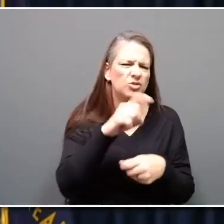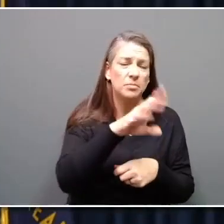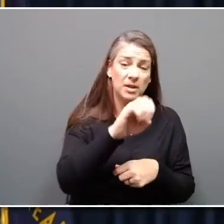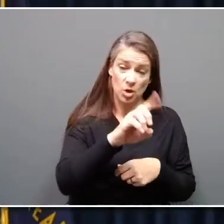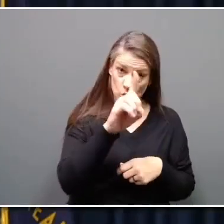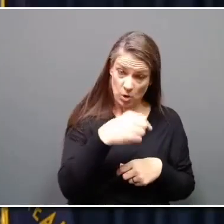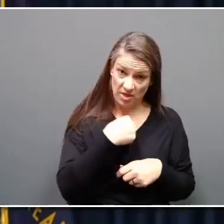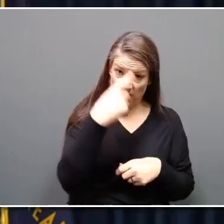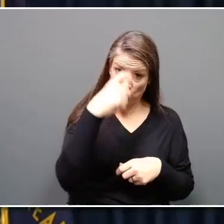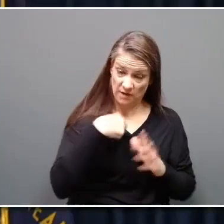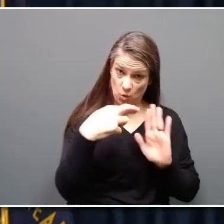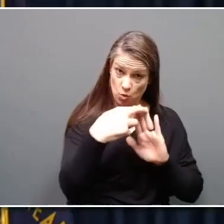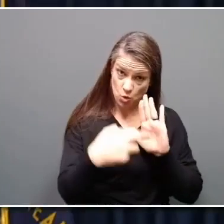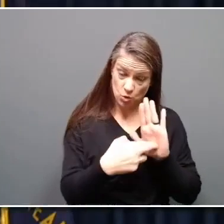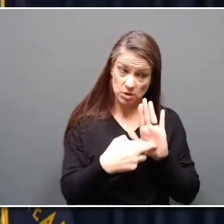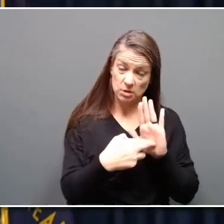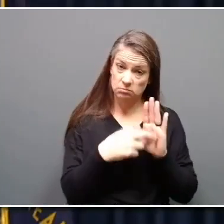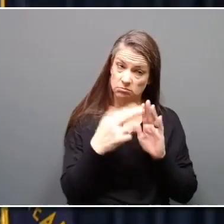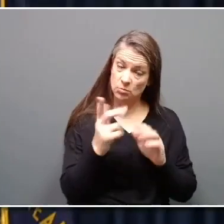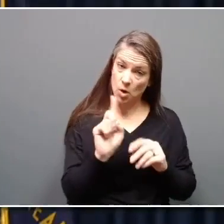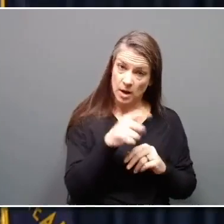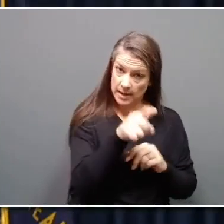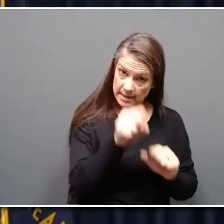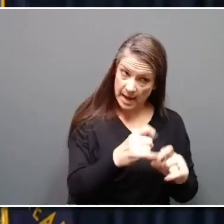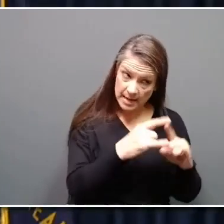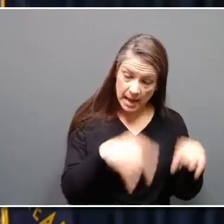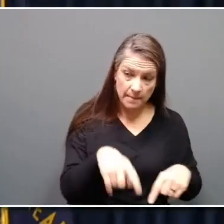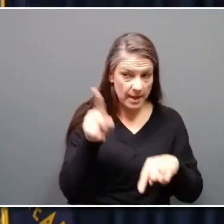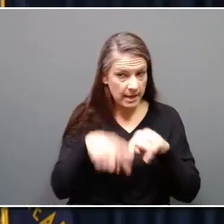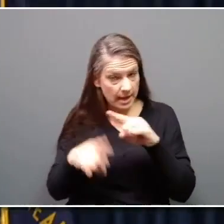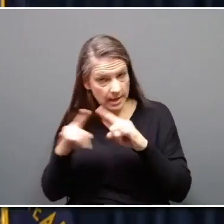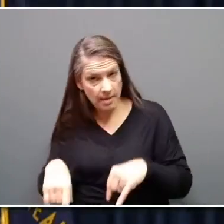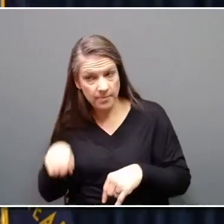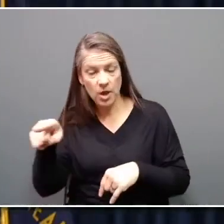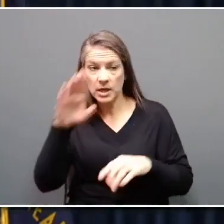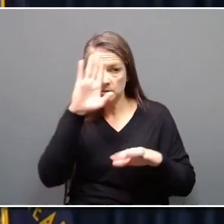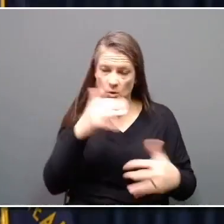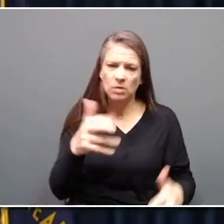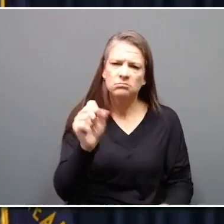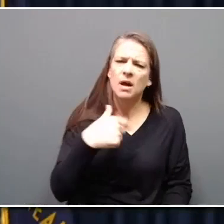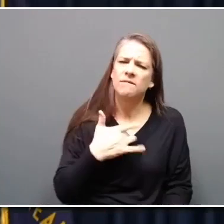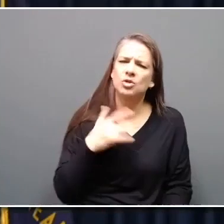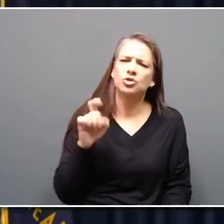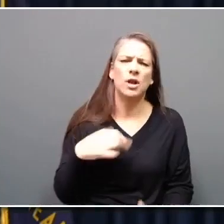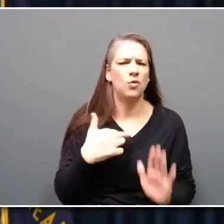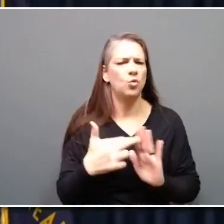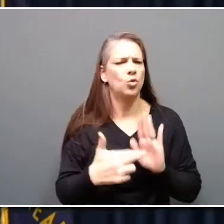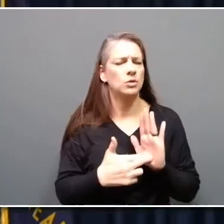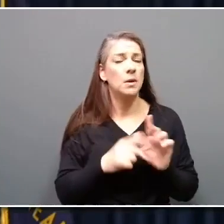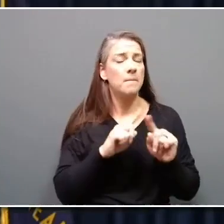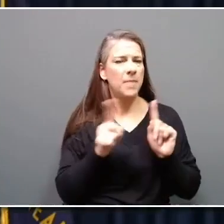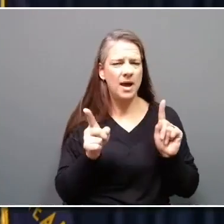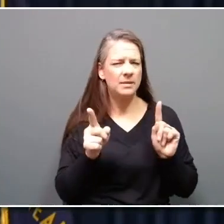rules that are enforced about where folks can camp and what's expected? Yes, but I'm not sure we address the